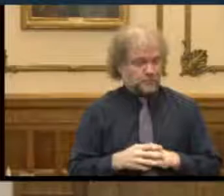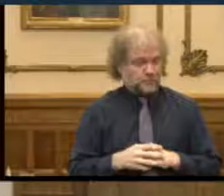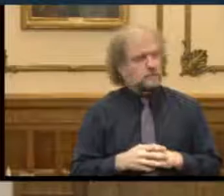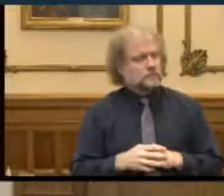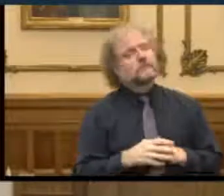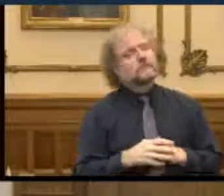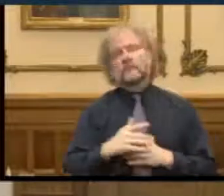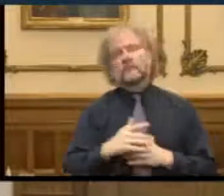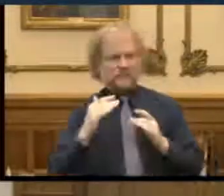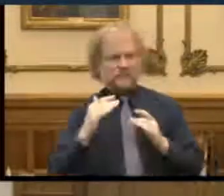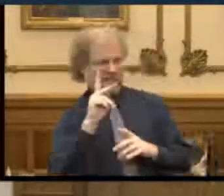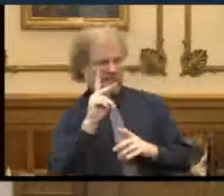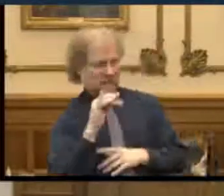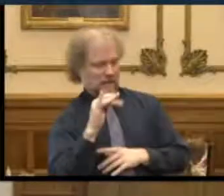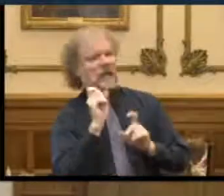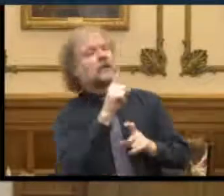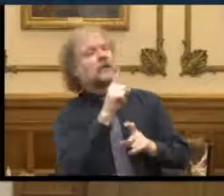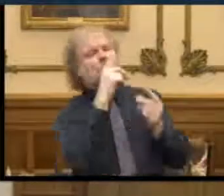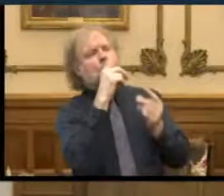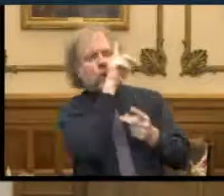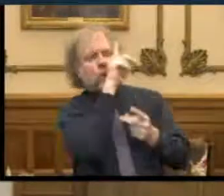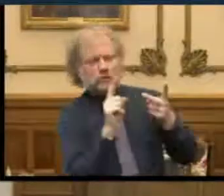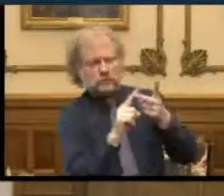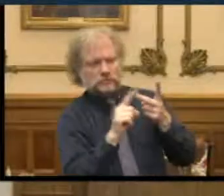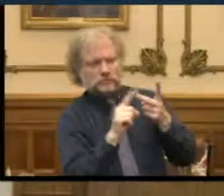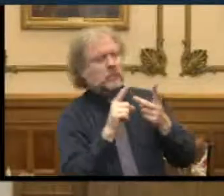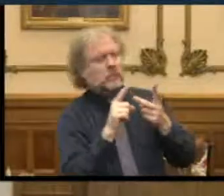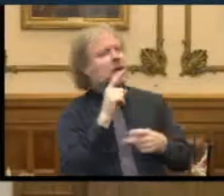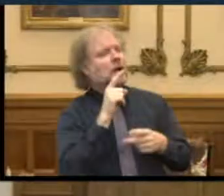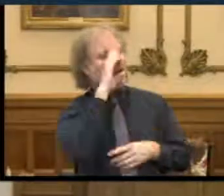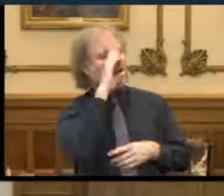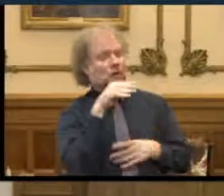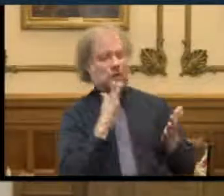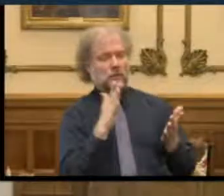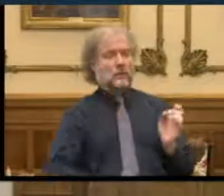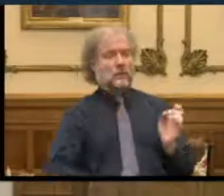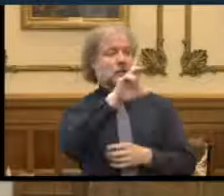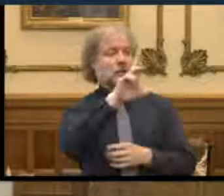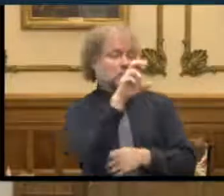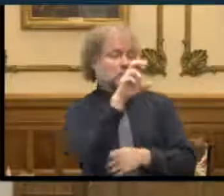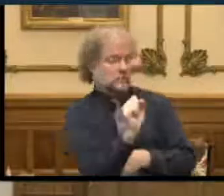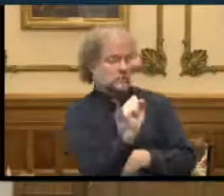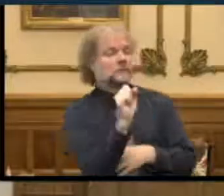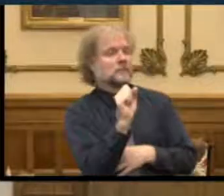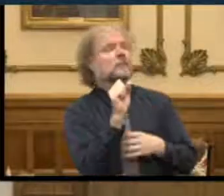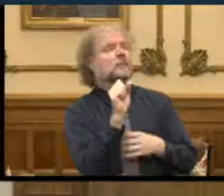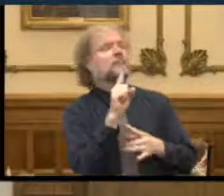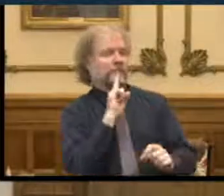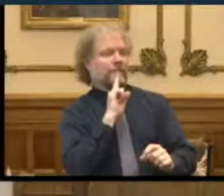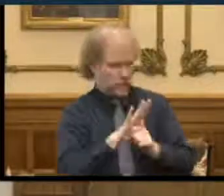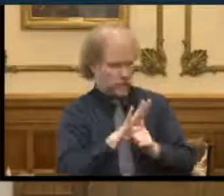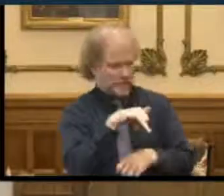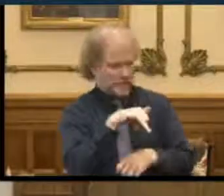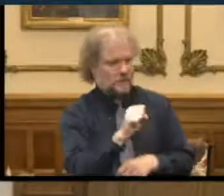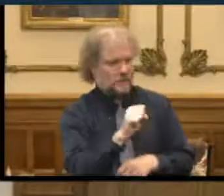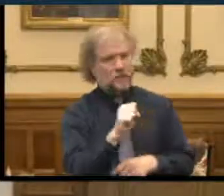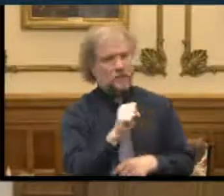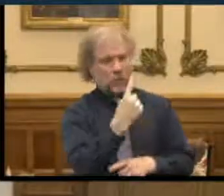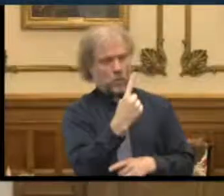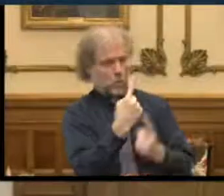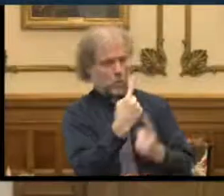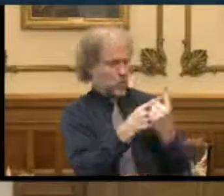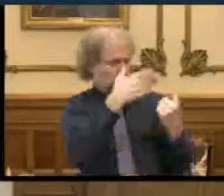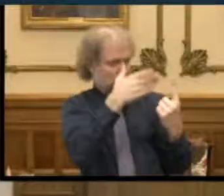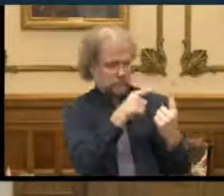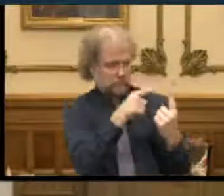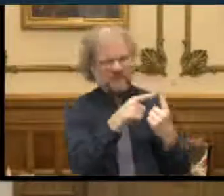Thank you. My one other question is, I know that in the U.S. they have confirmed that one person at least, and